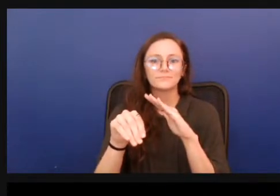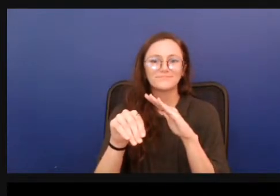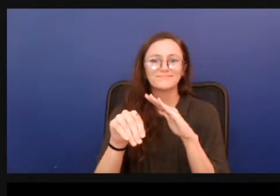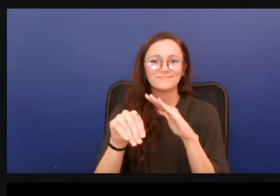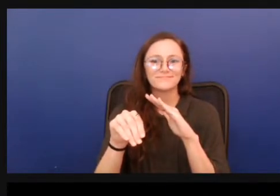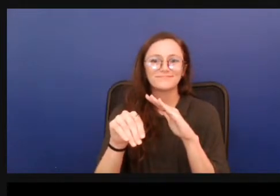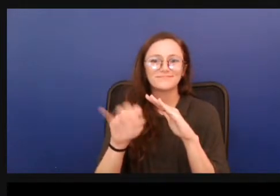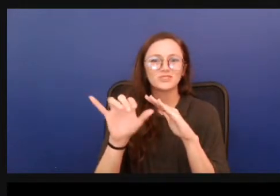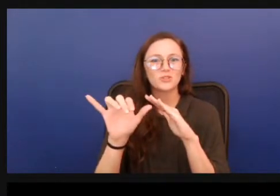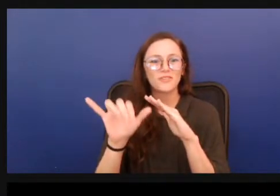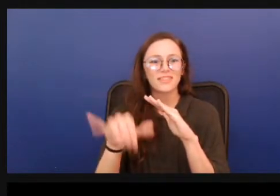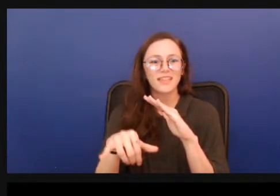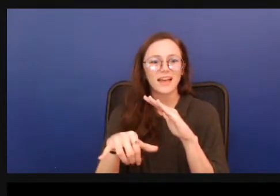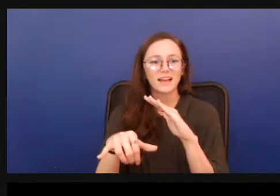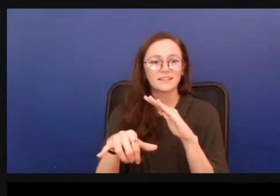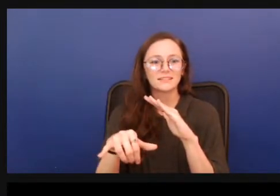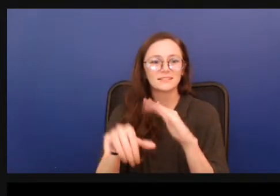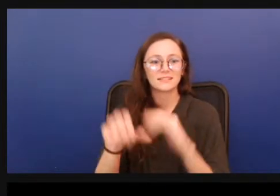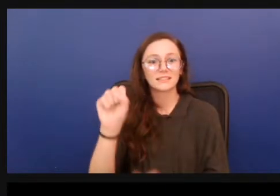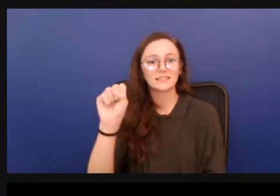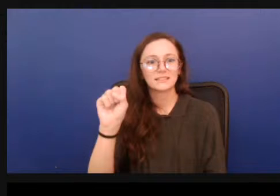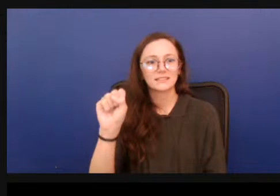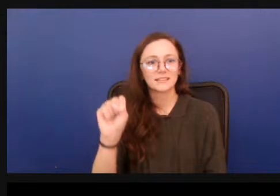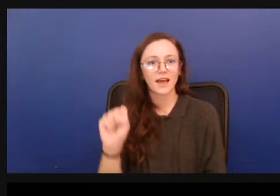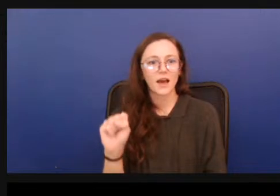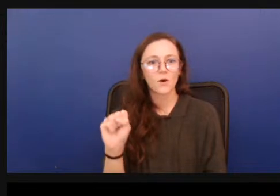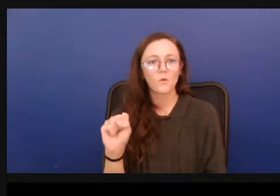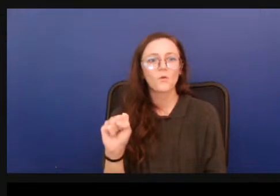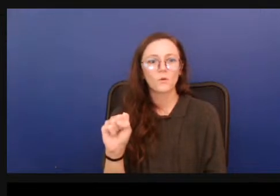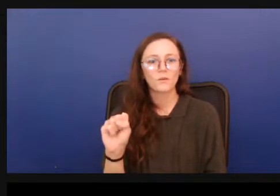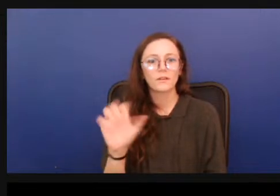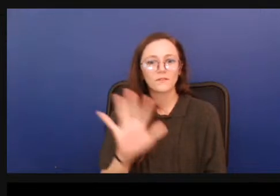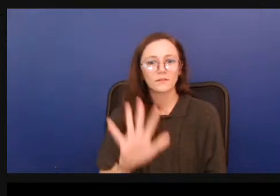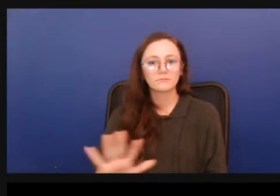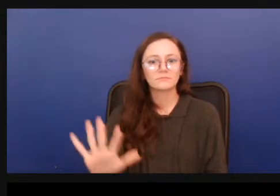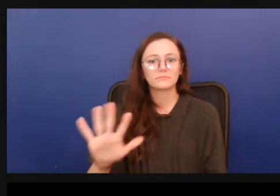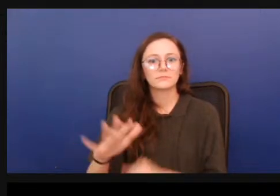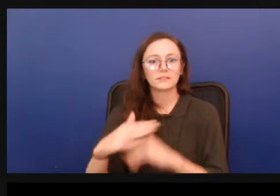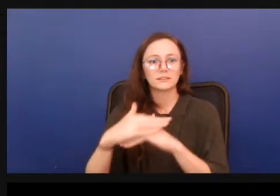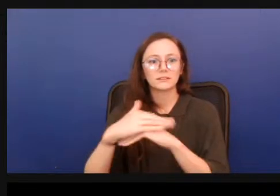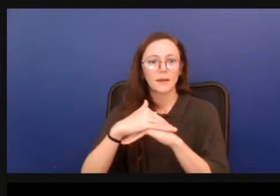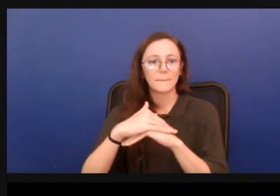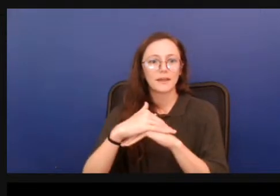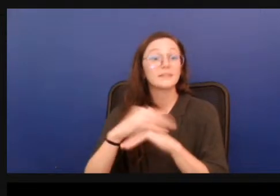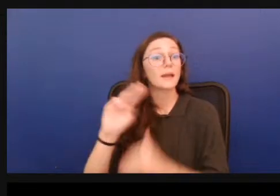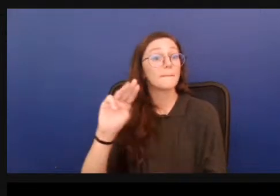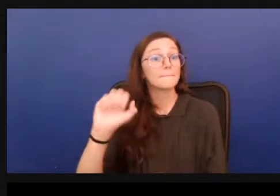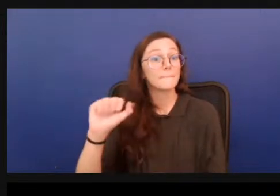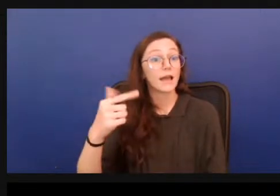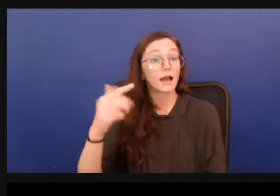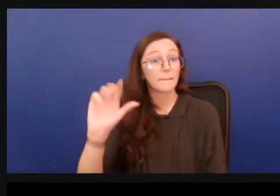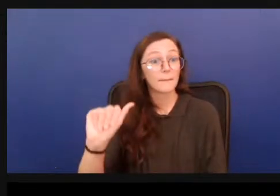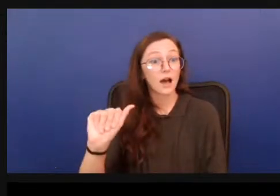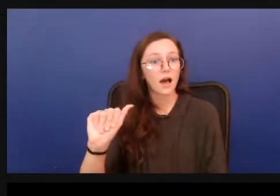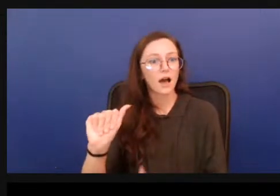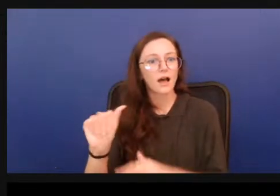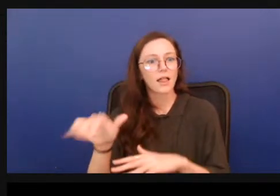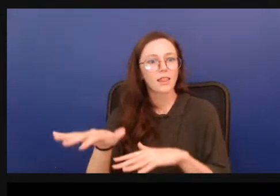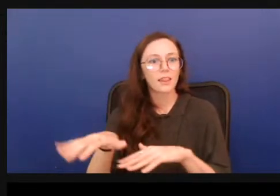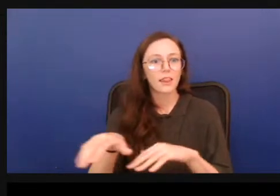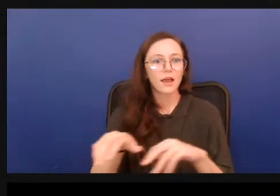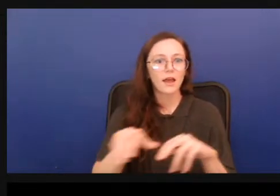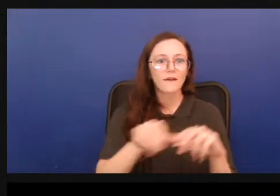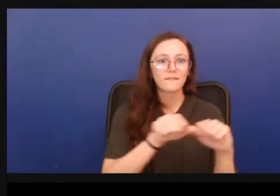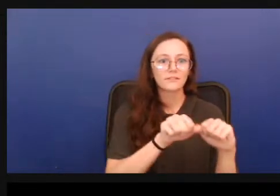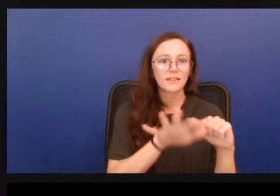as the summit sagged back together as magma left this area to flow in the southwest rift. I showed you guys a massive tilt